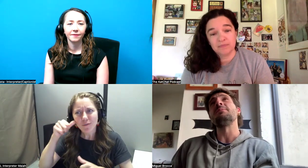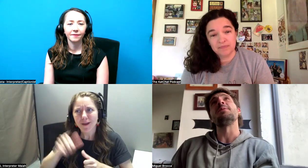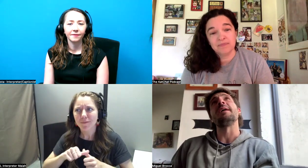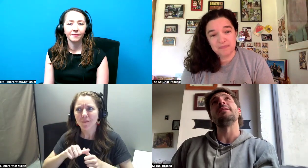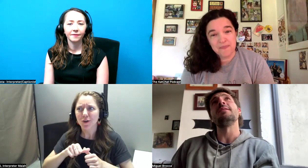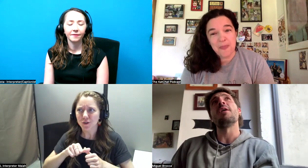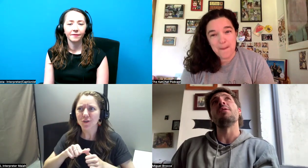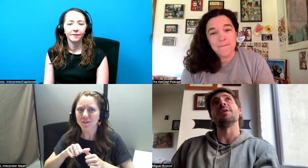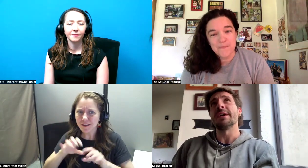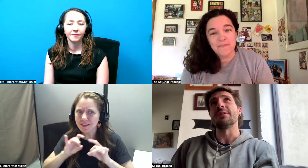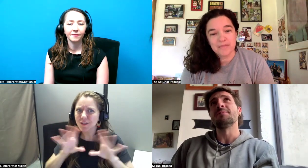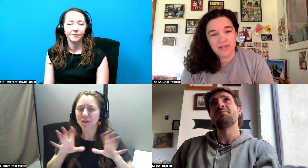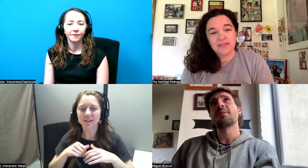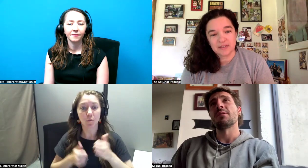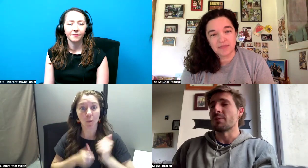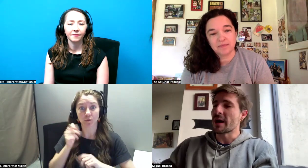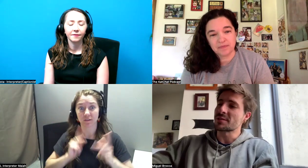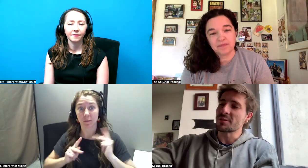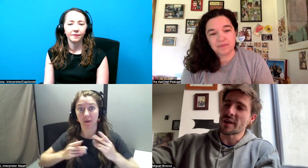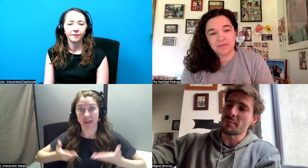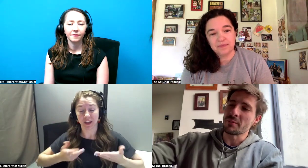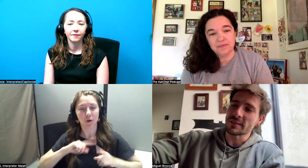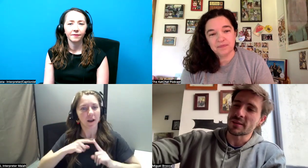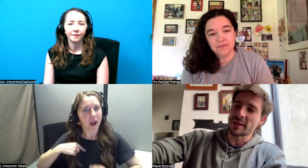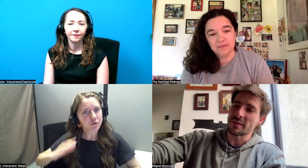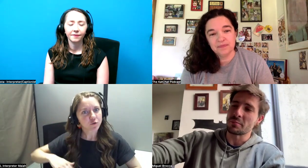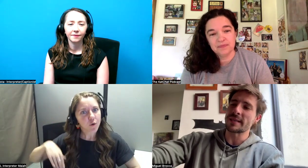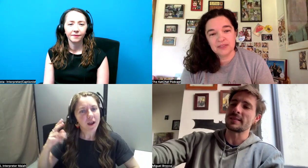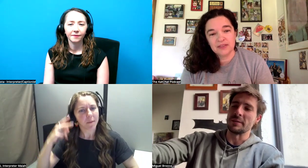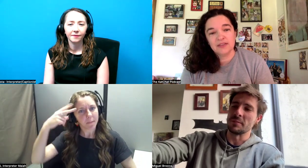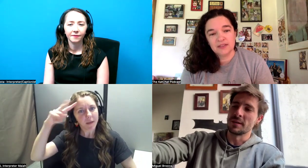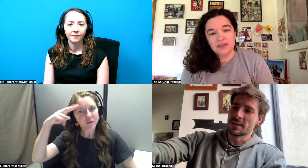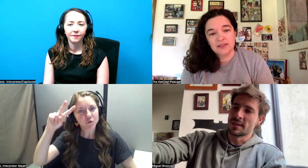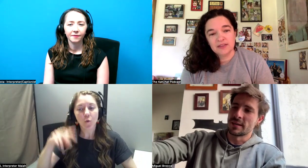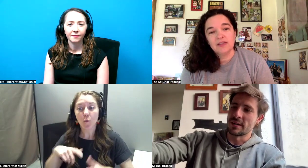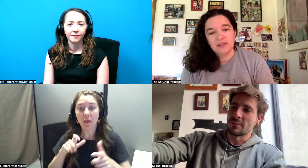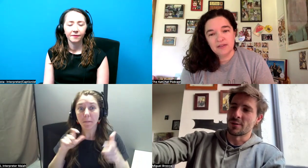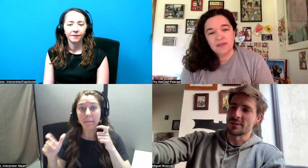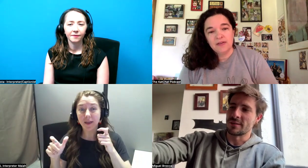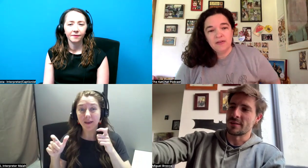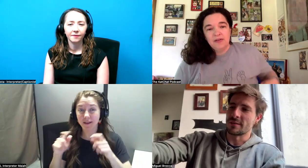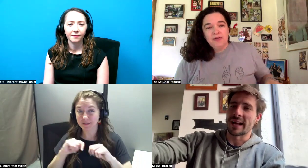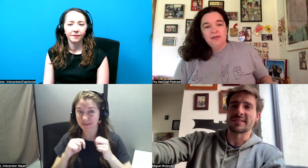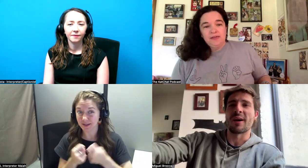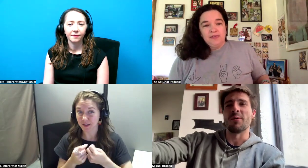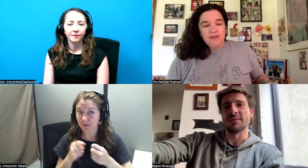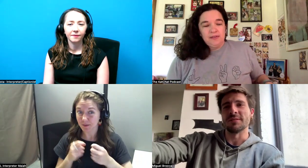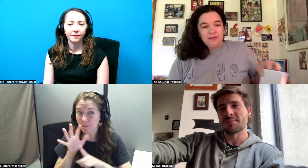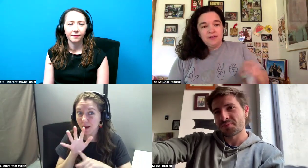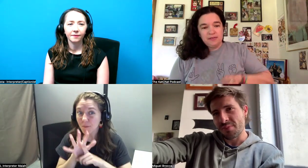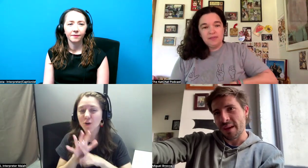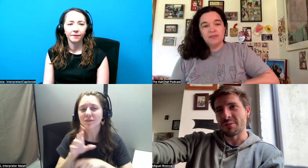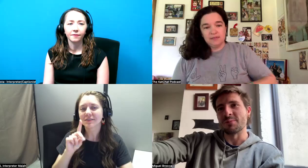of the people I know here or when I was growing up in Mexico, like the big team was the Dallas